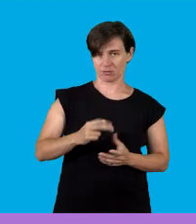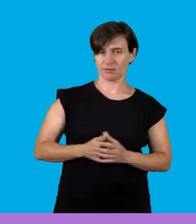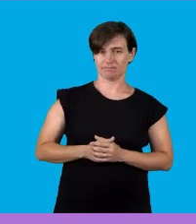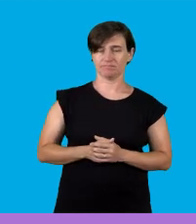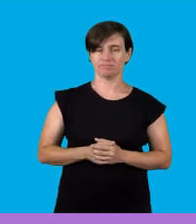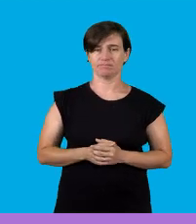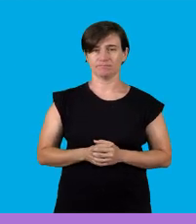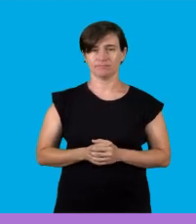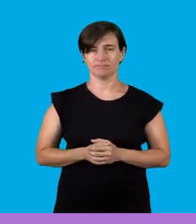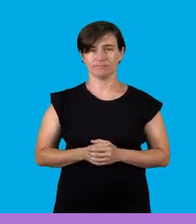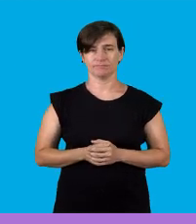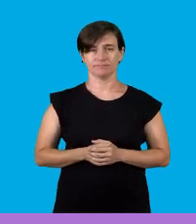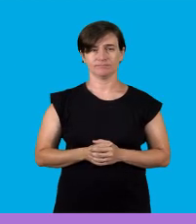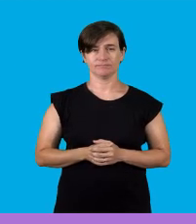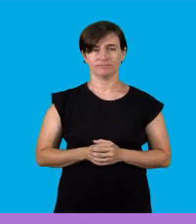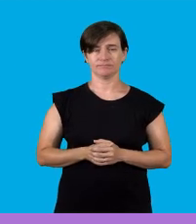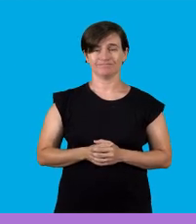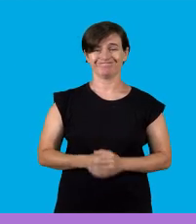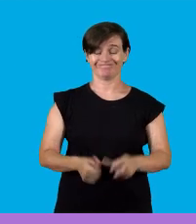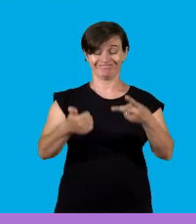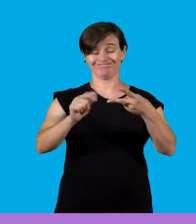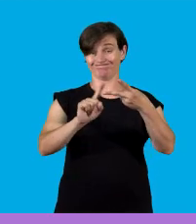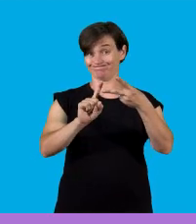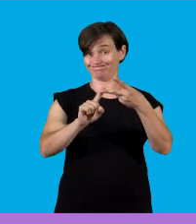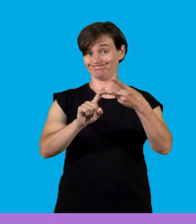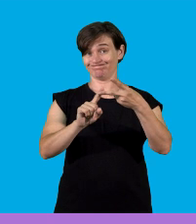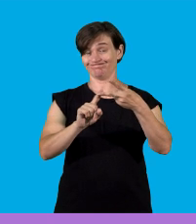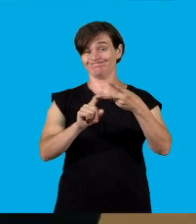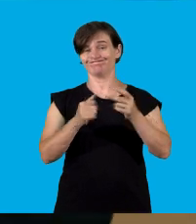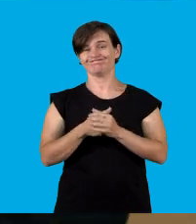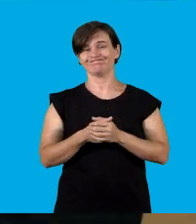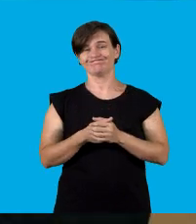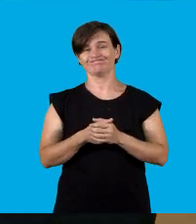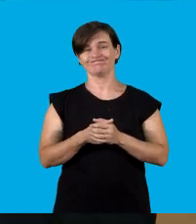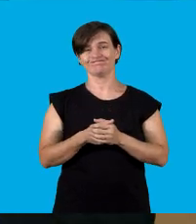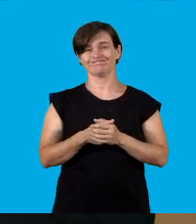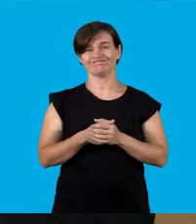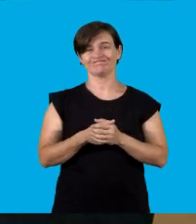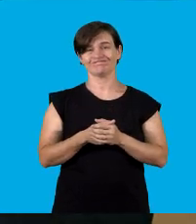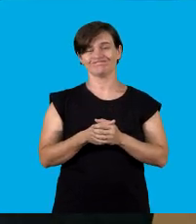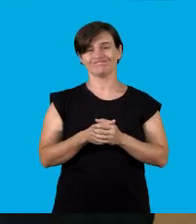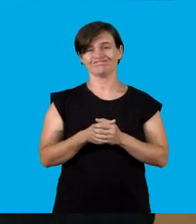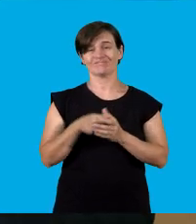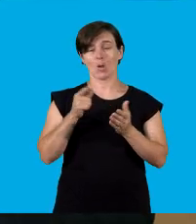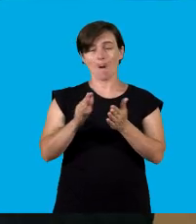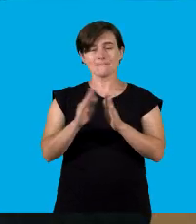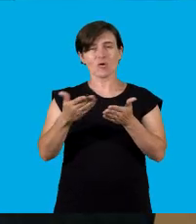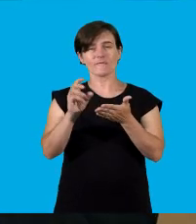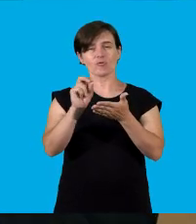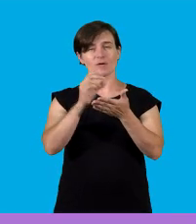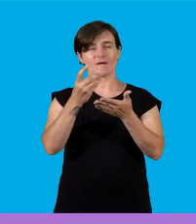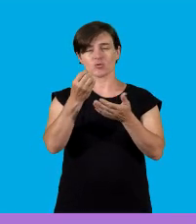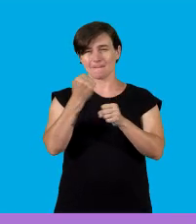0,02835. Okay. Our next question, I'm saying here question number 2. In a recipe book, right,